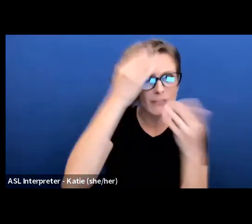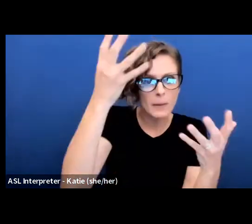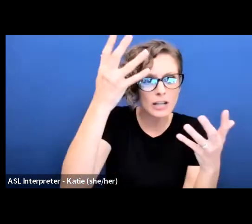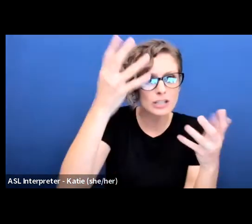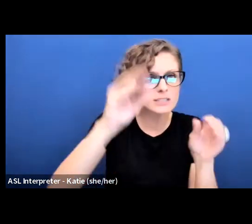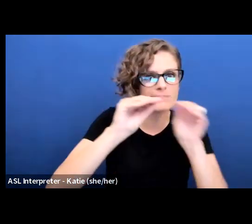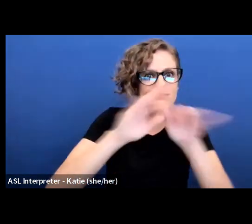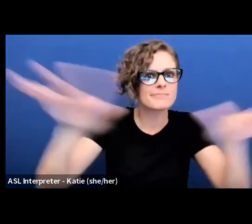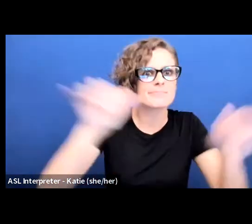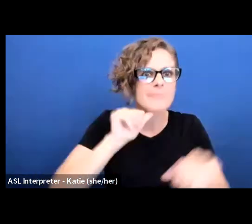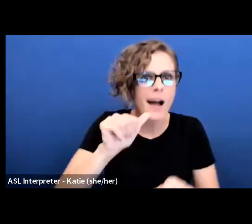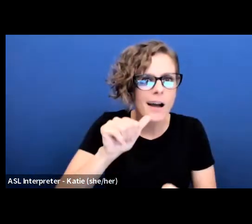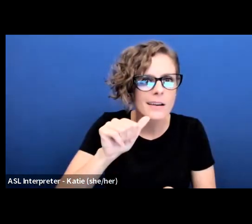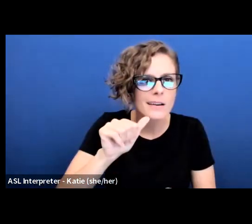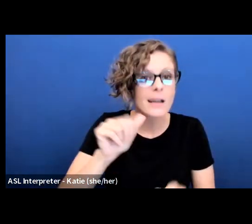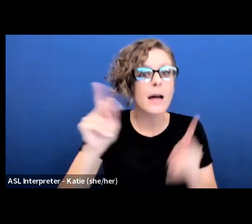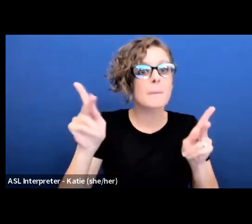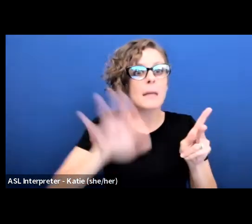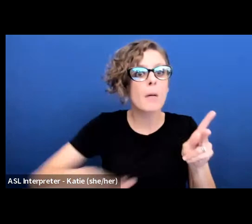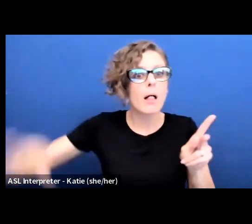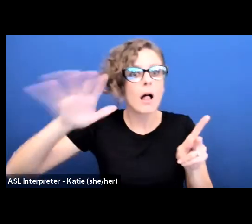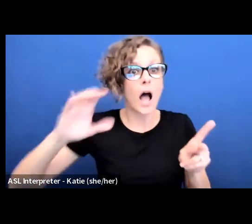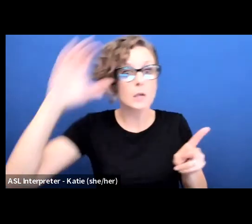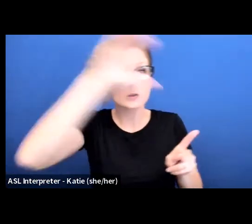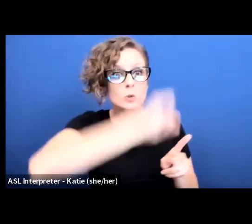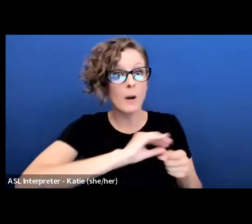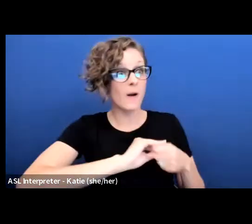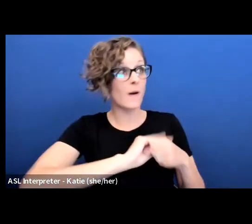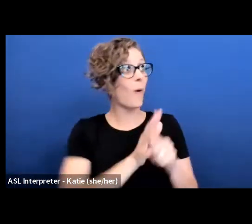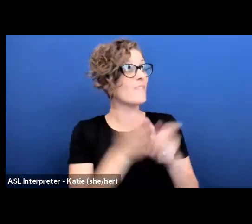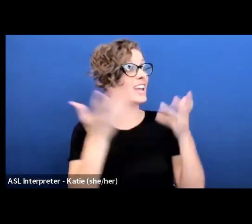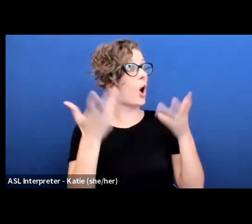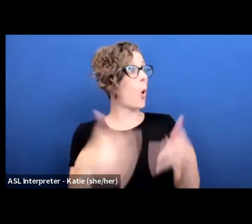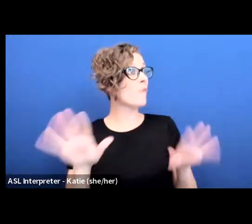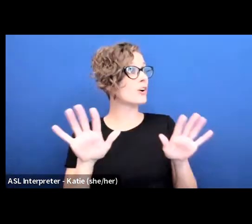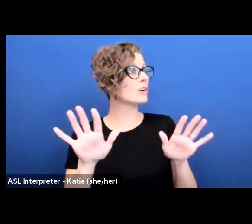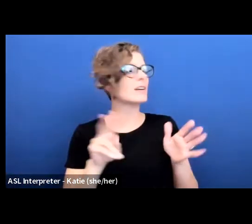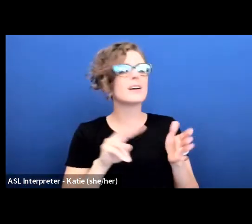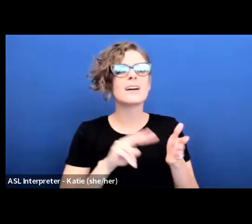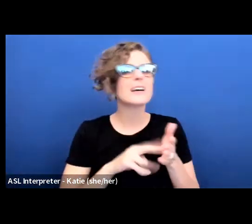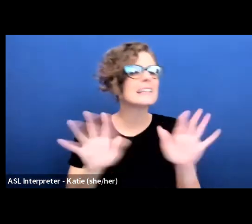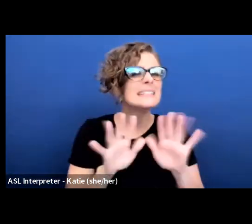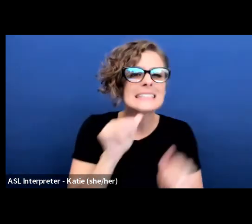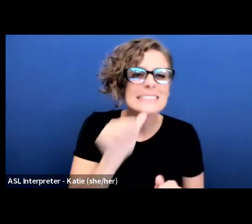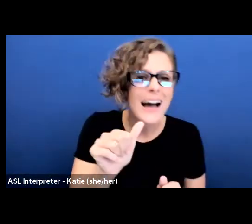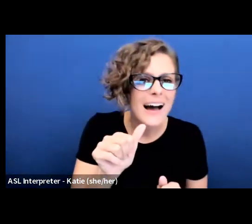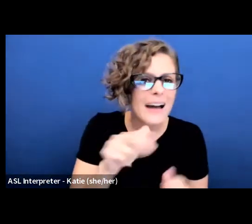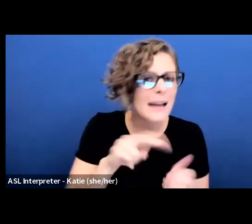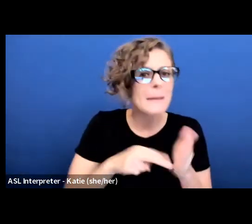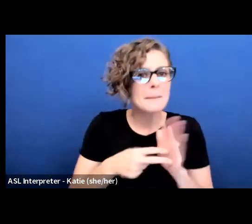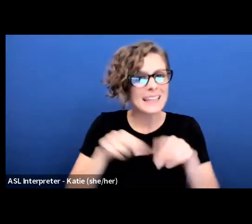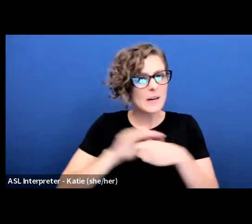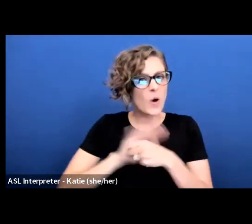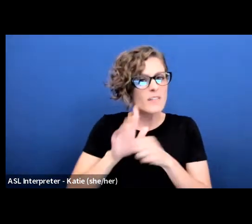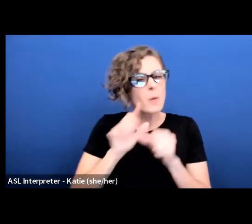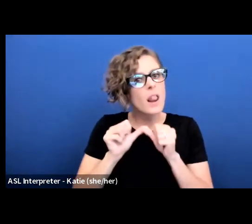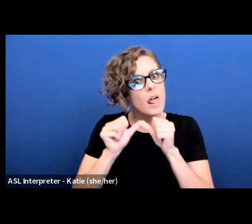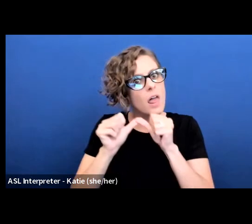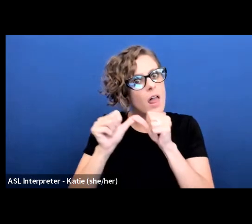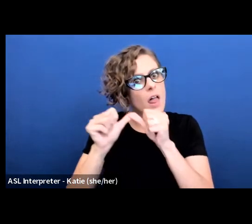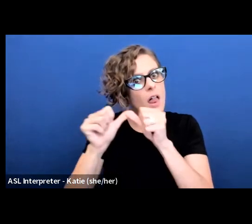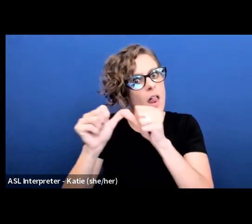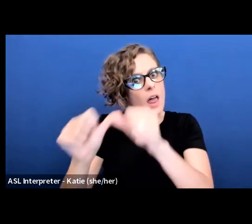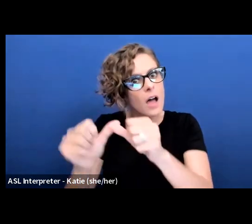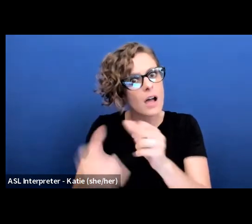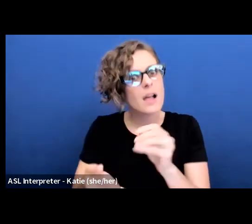it's over, and it is going to therefore prolong this situation more than necessary.